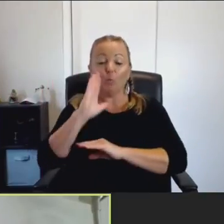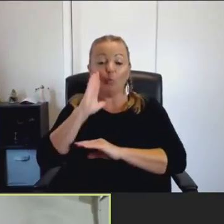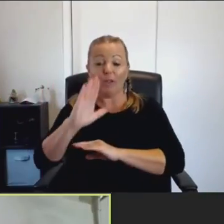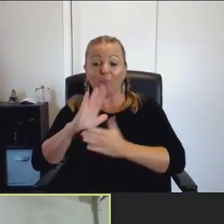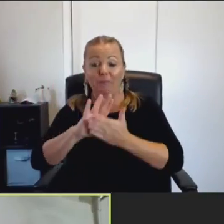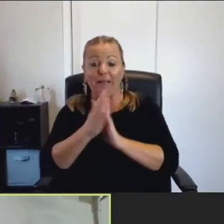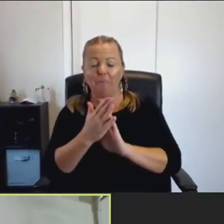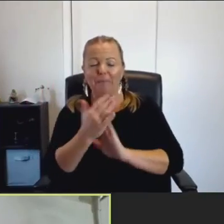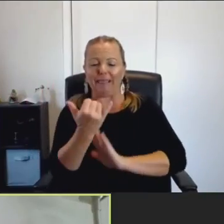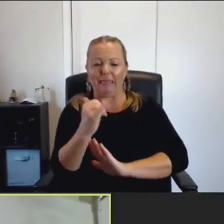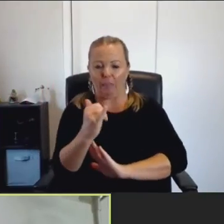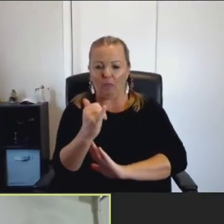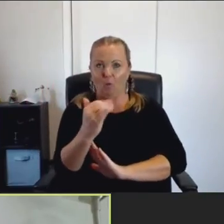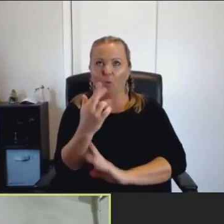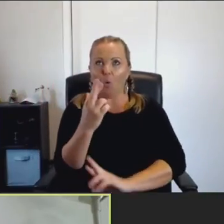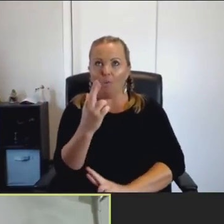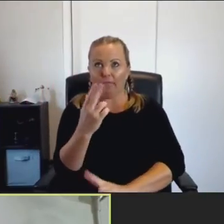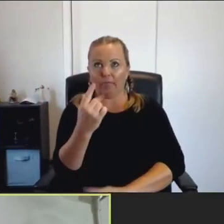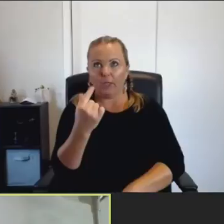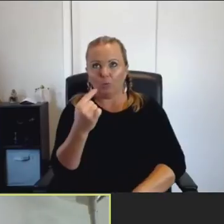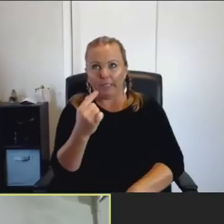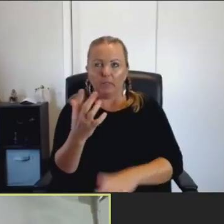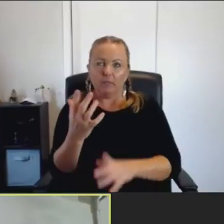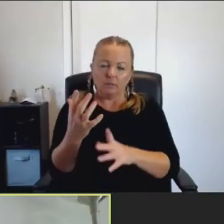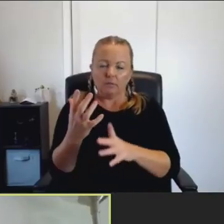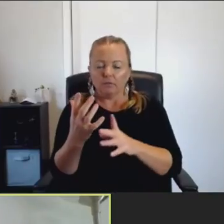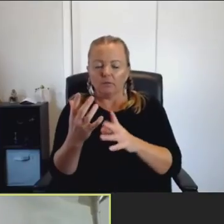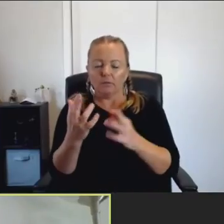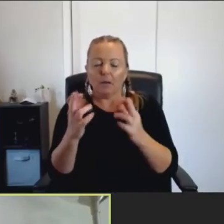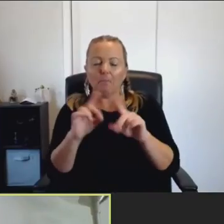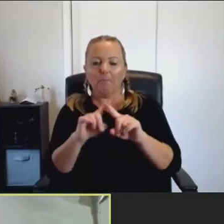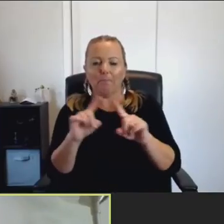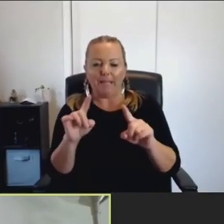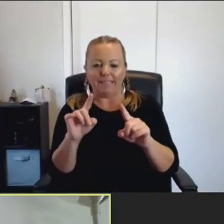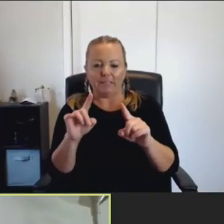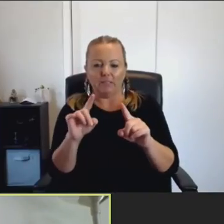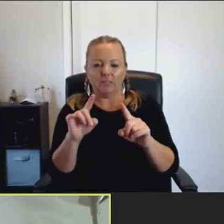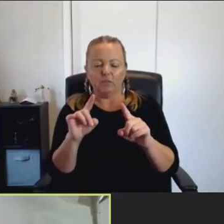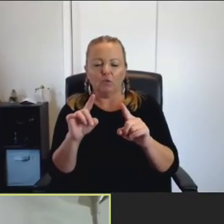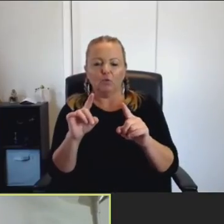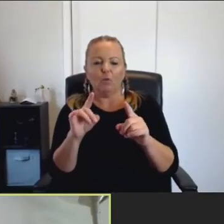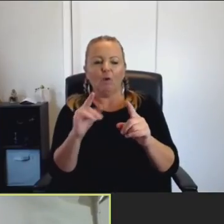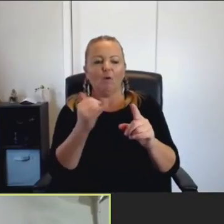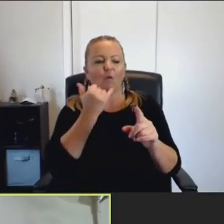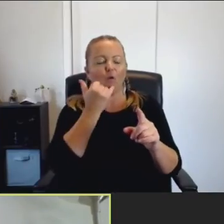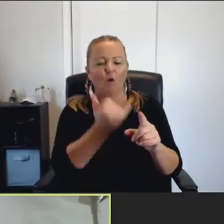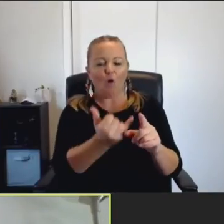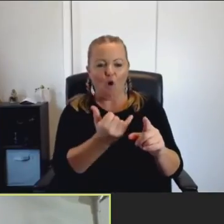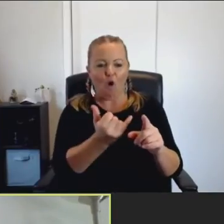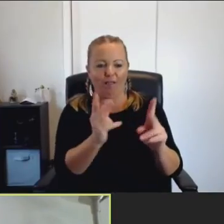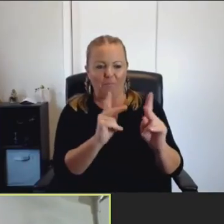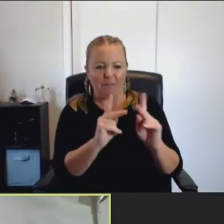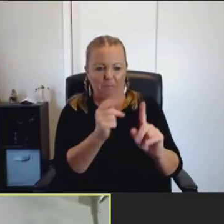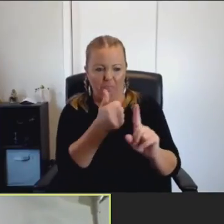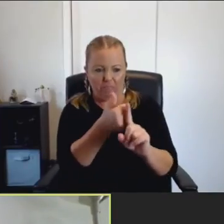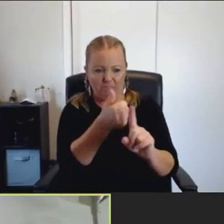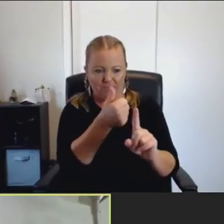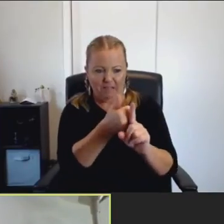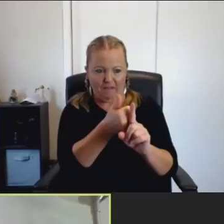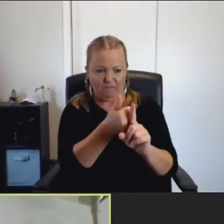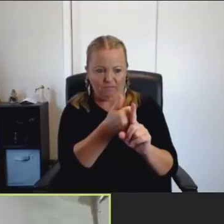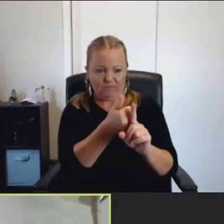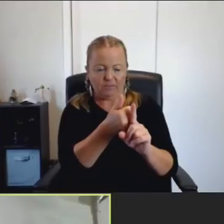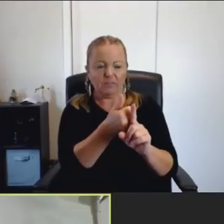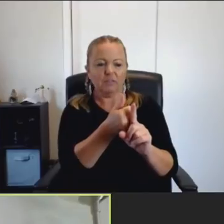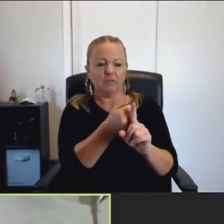some point in the next few weeks. But being able to connect with contacts, that is partly cases being willing